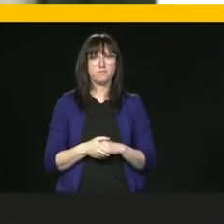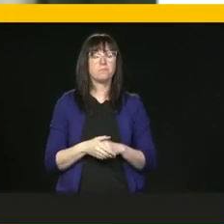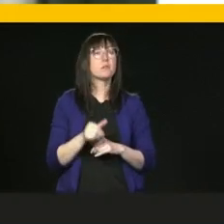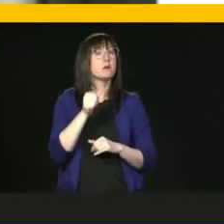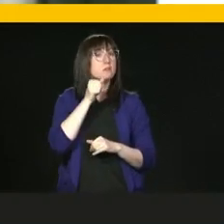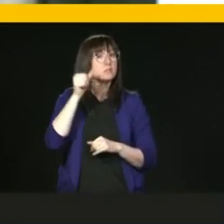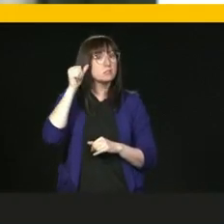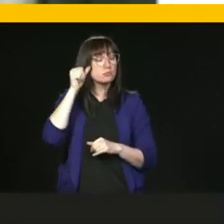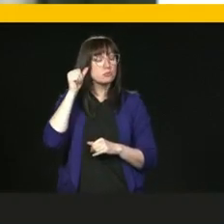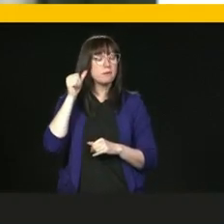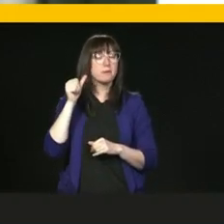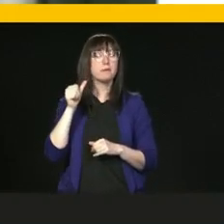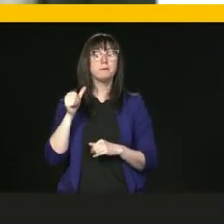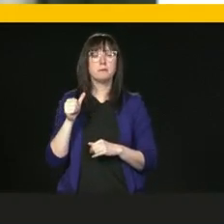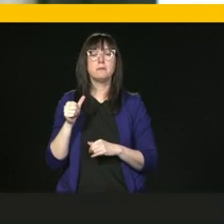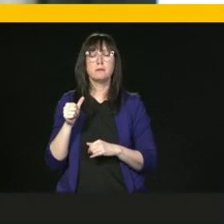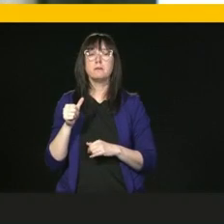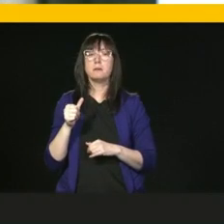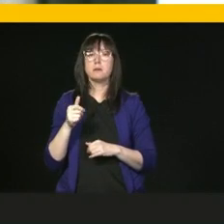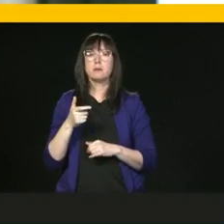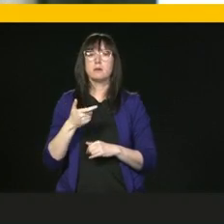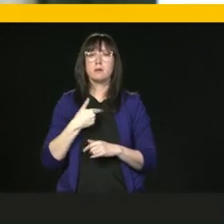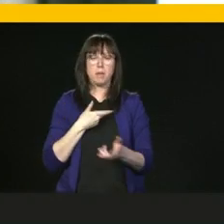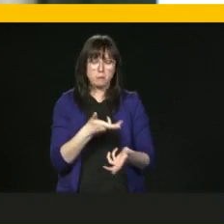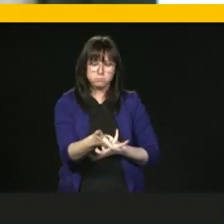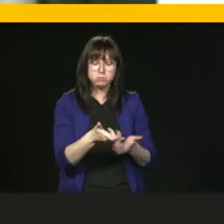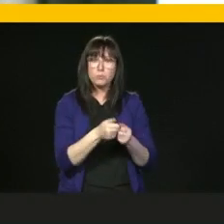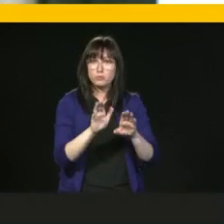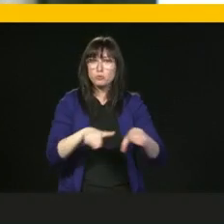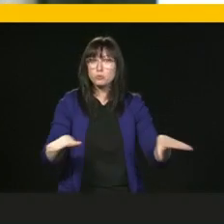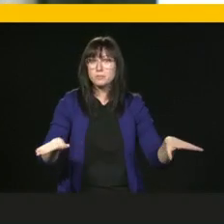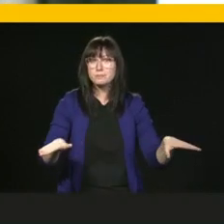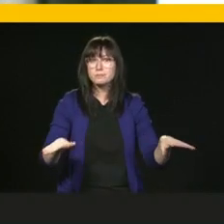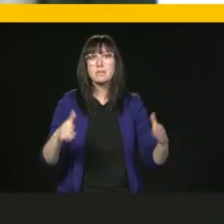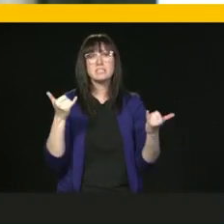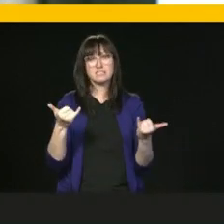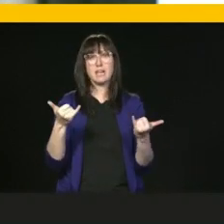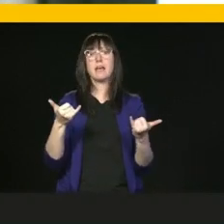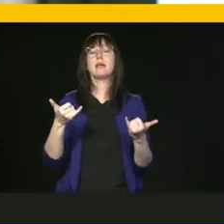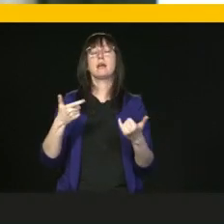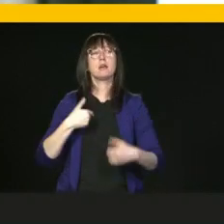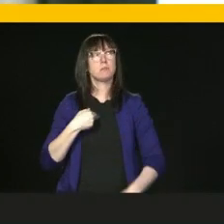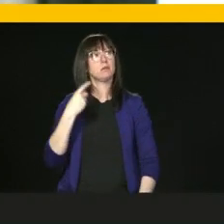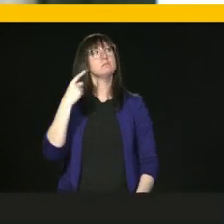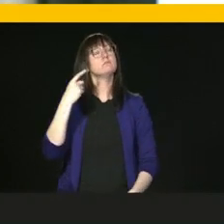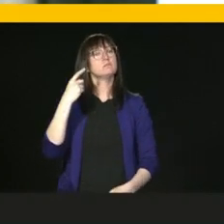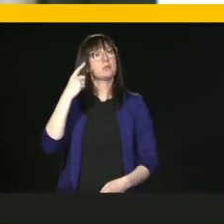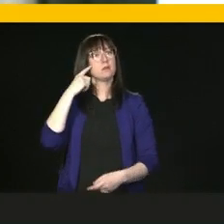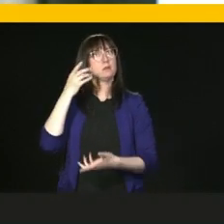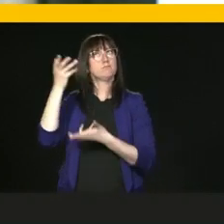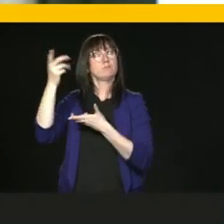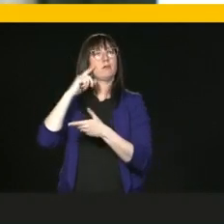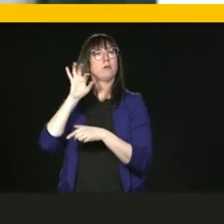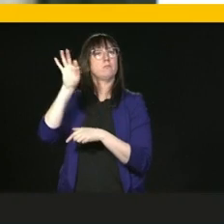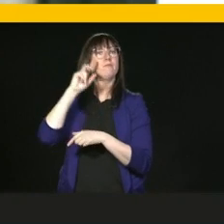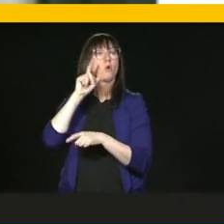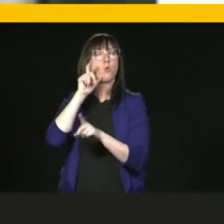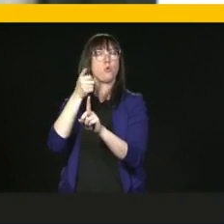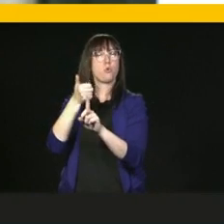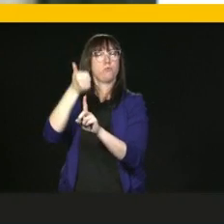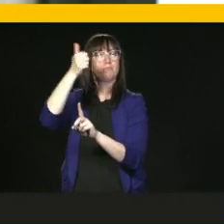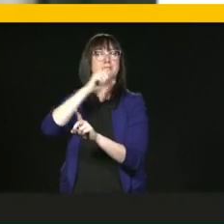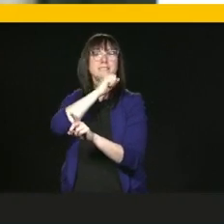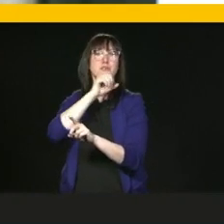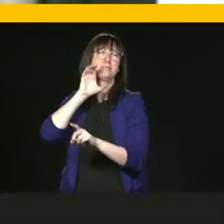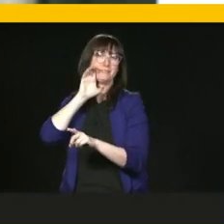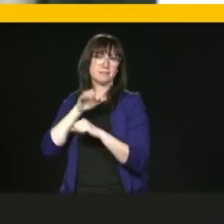Yesterday, I had an opportunity to talk to some people directly, and today I'm thinking about our seniors. We all have loved